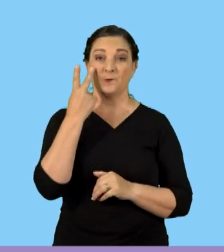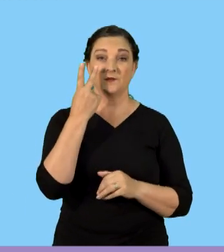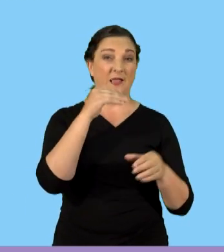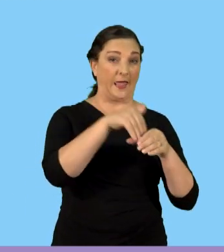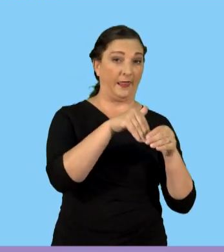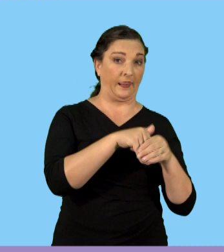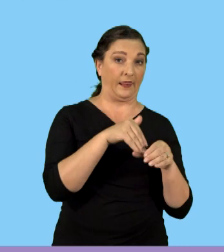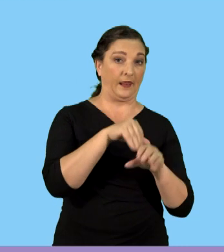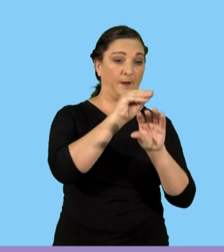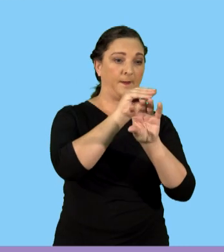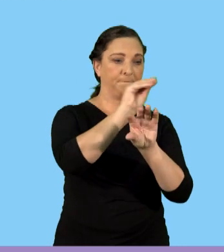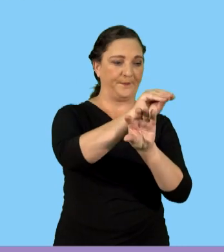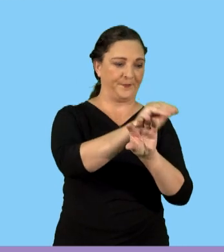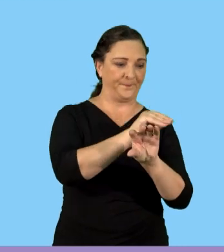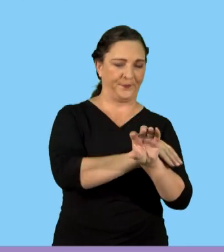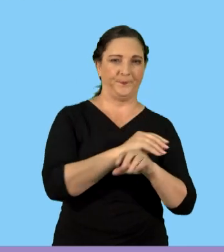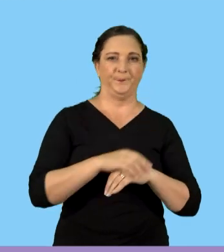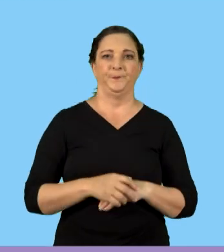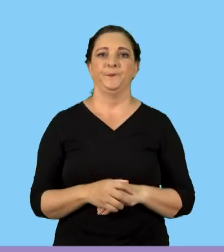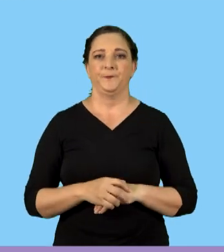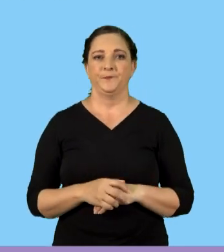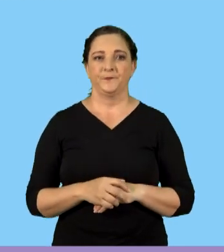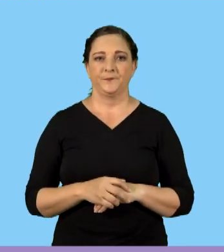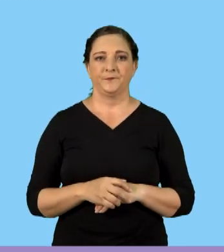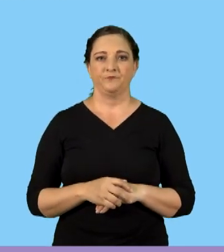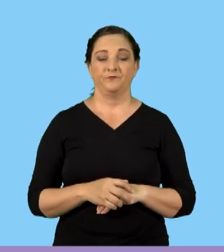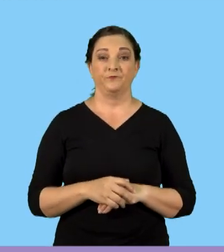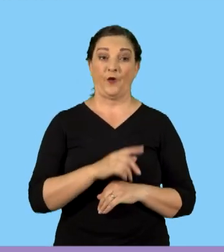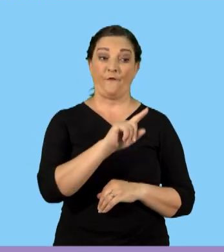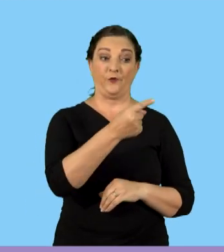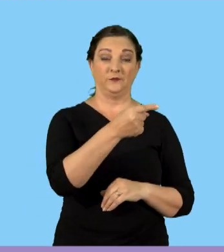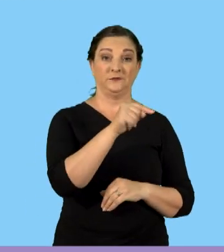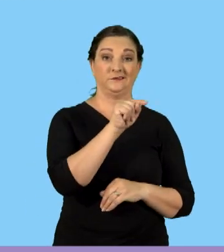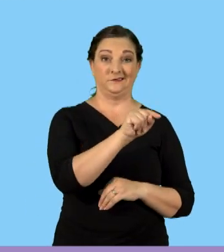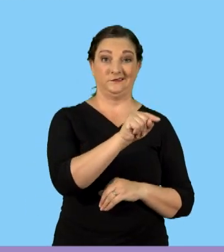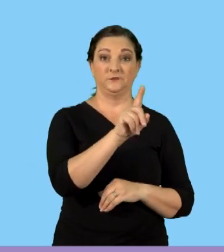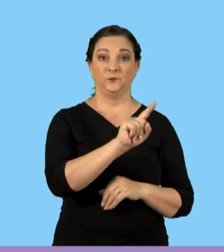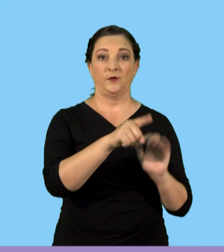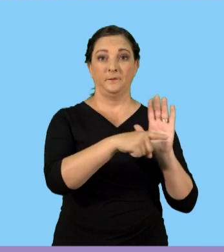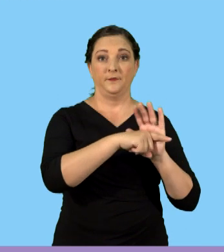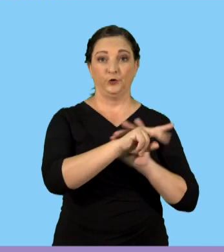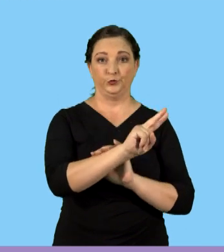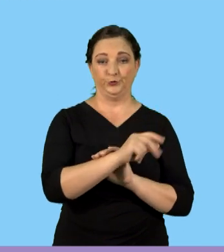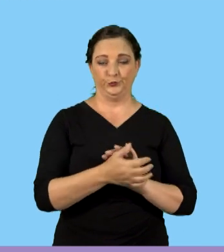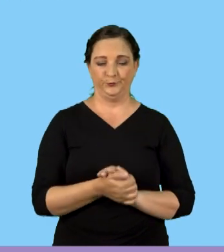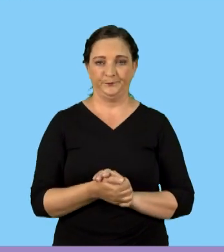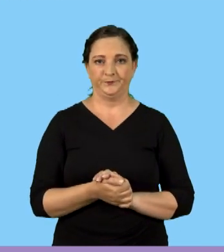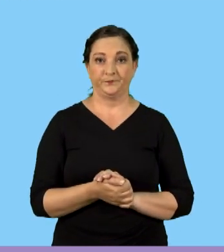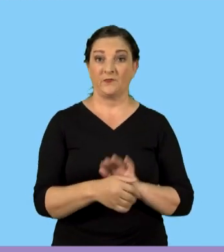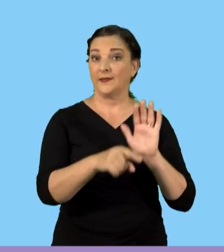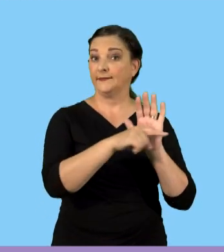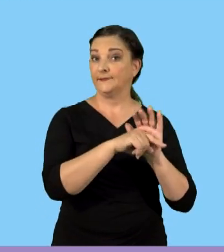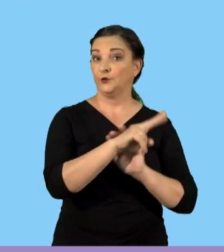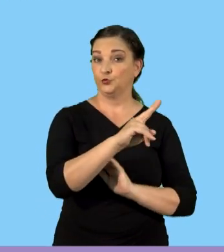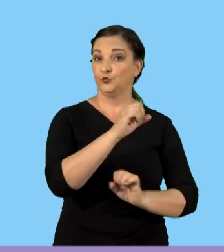values because that's the value that we are talking about when we say a value. The first one there is a negative 2. Now negative